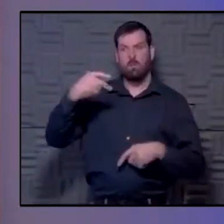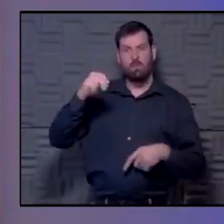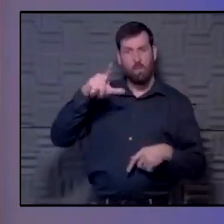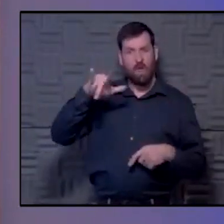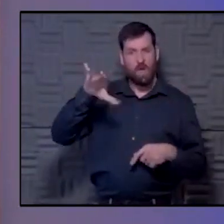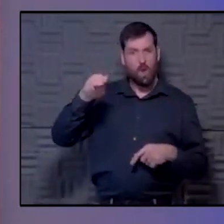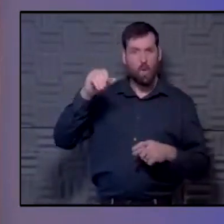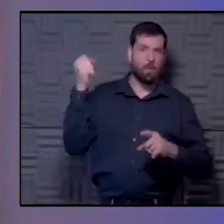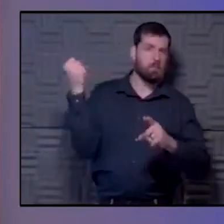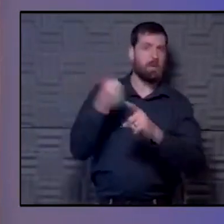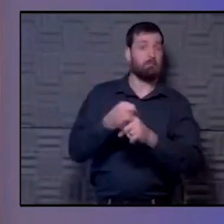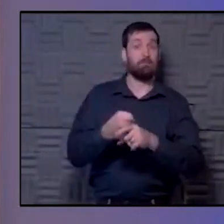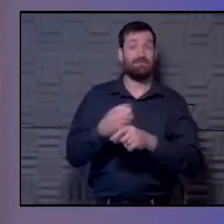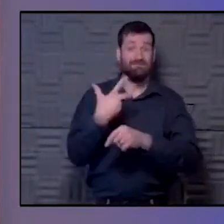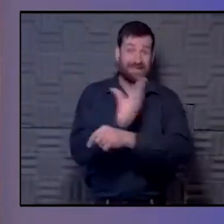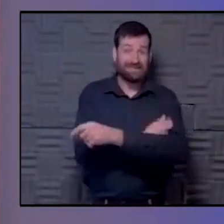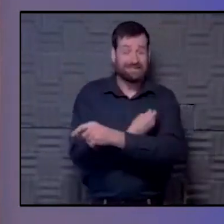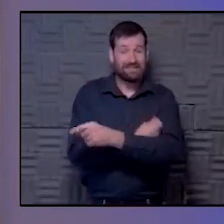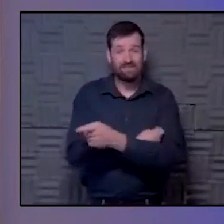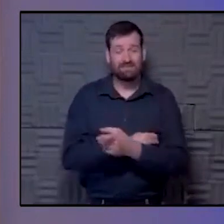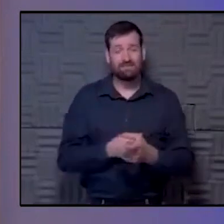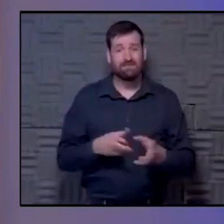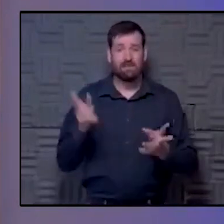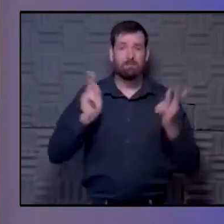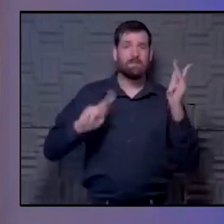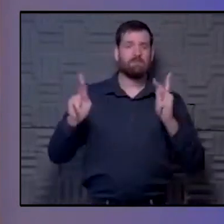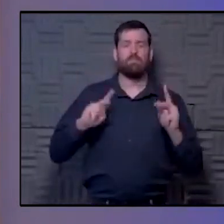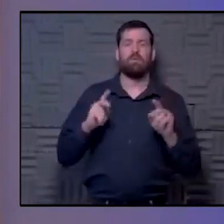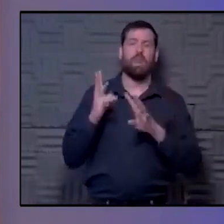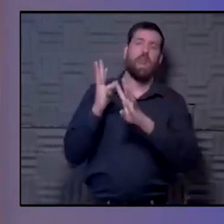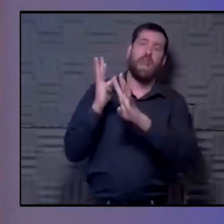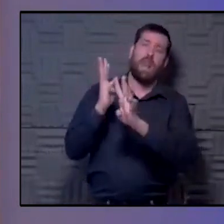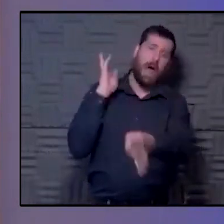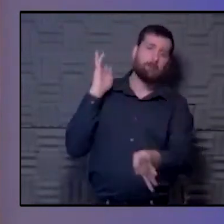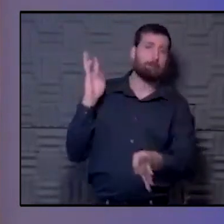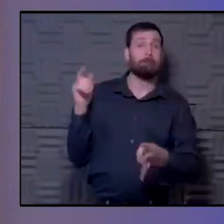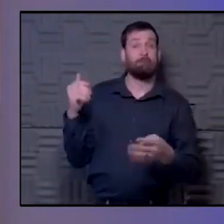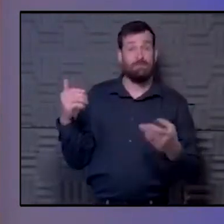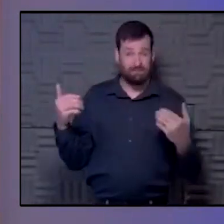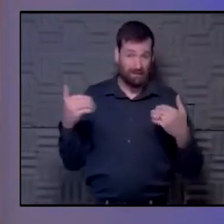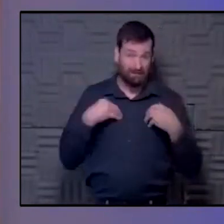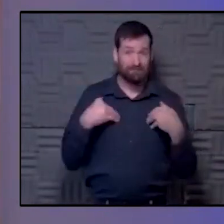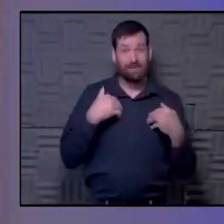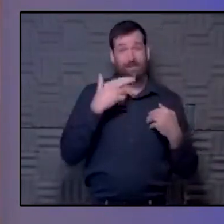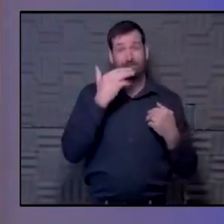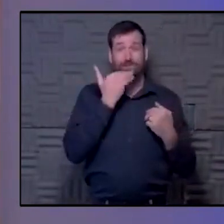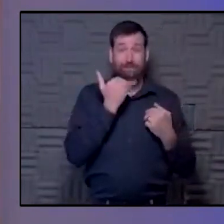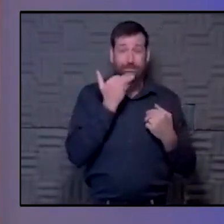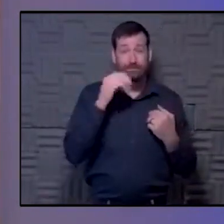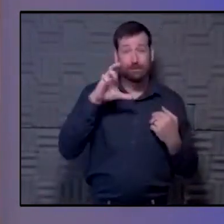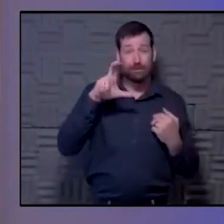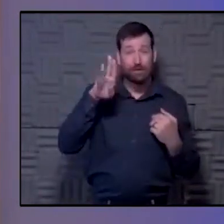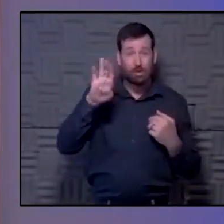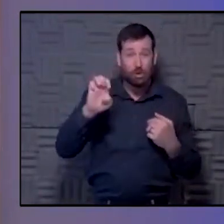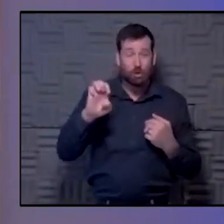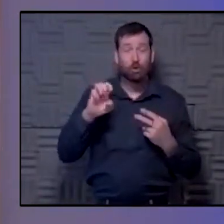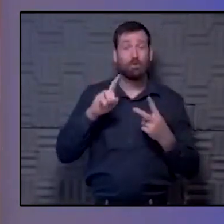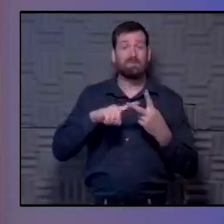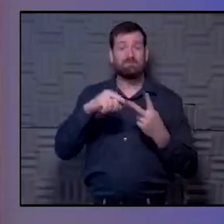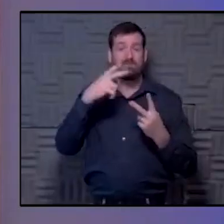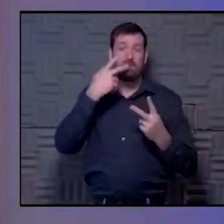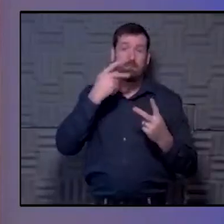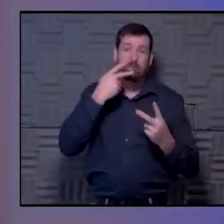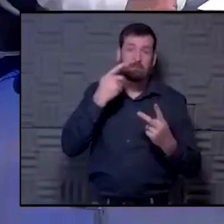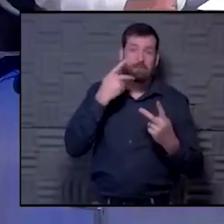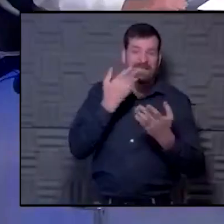out, the polio vaccine, everyone just stood in line, and I got my little sugar cube and the little pink stuff, and they told me. You're dating ourselves,